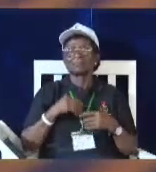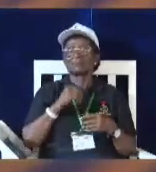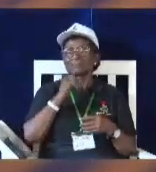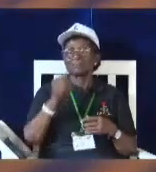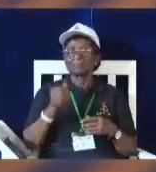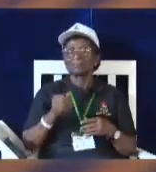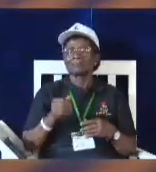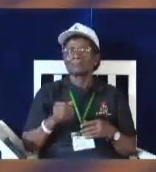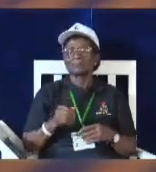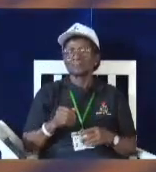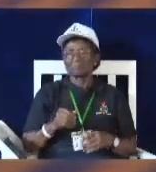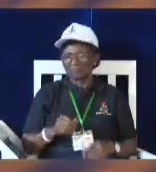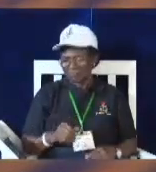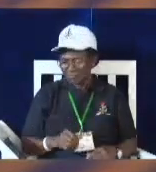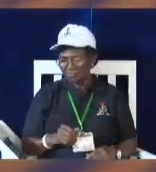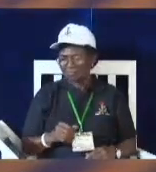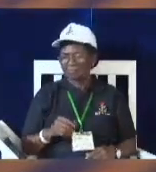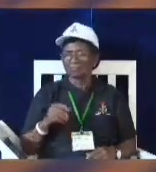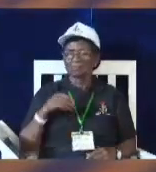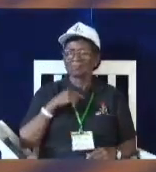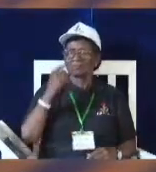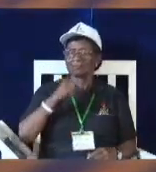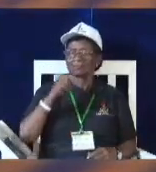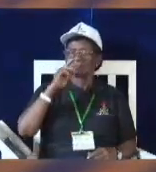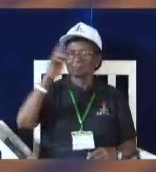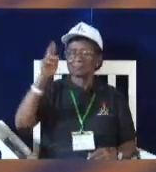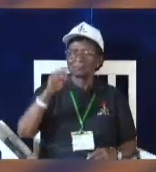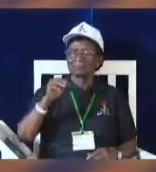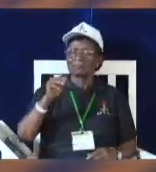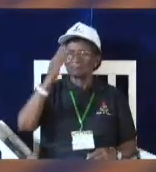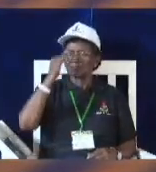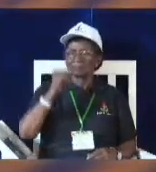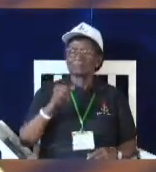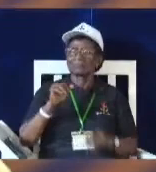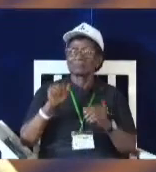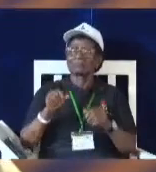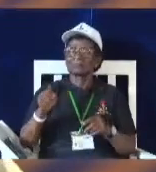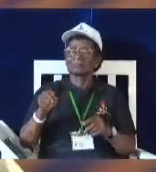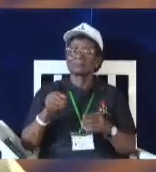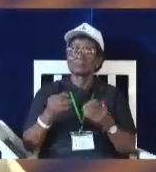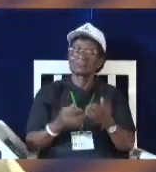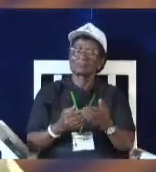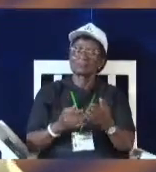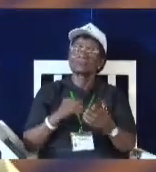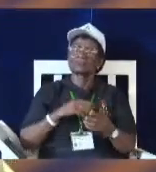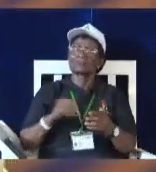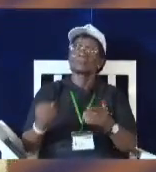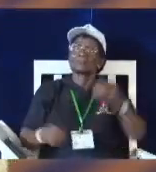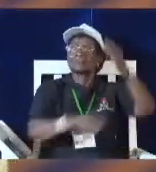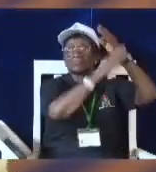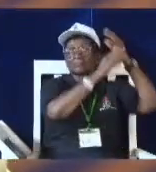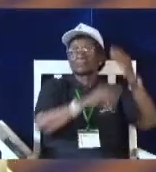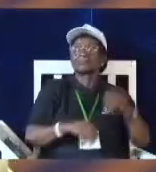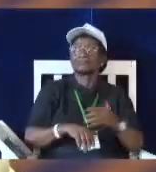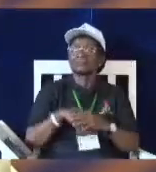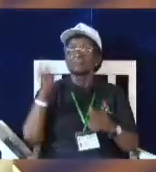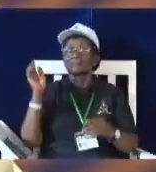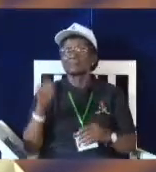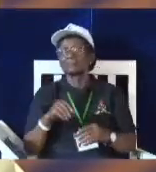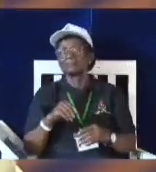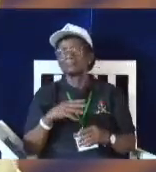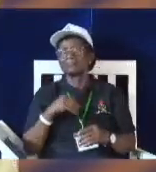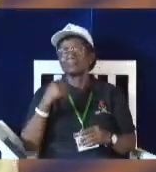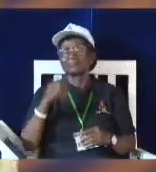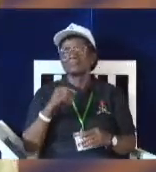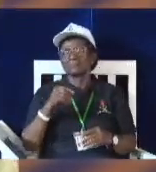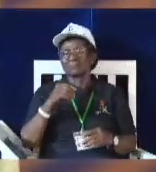why couldn't we cast him out?" The Lord said, well, because